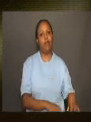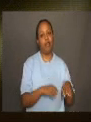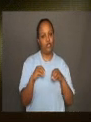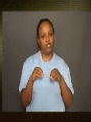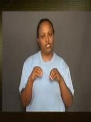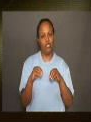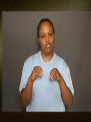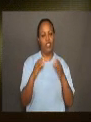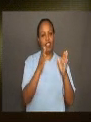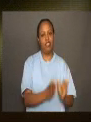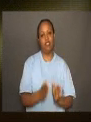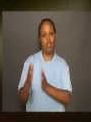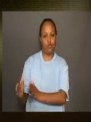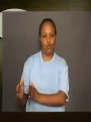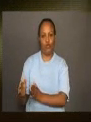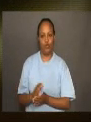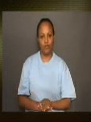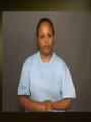Students, let's get ready.